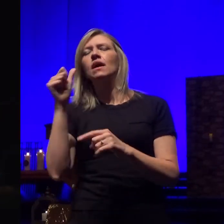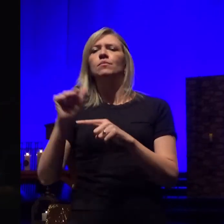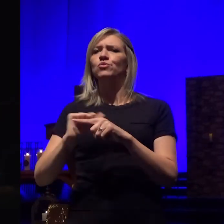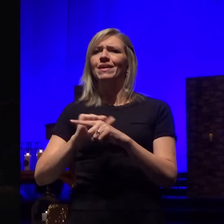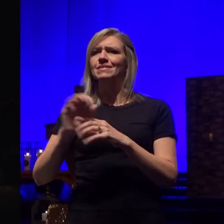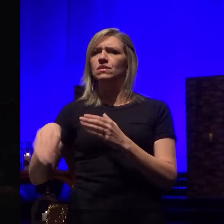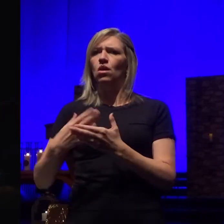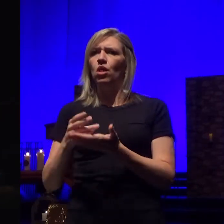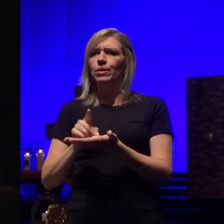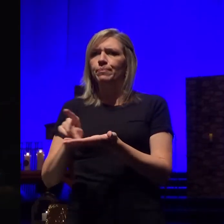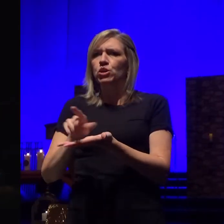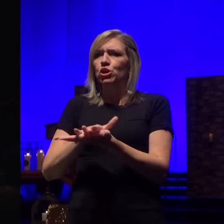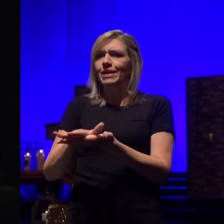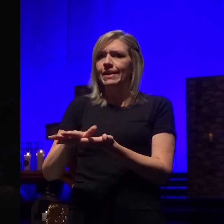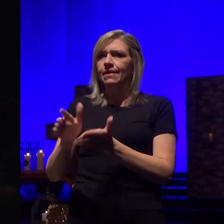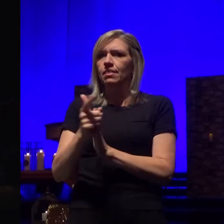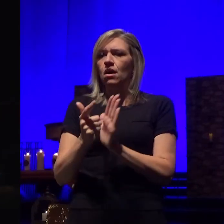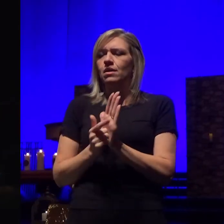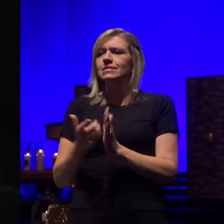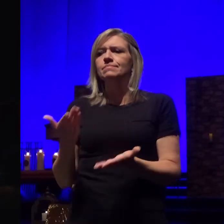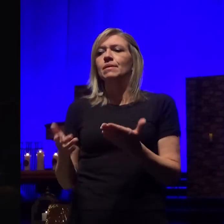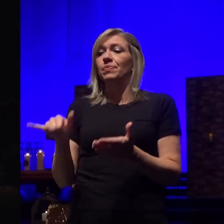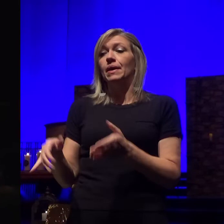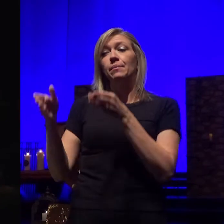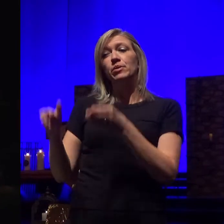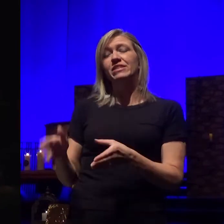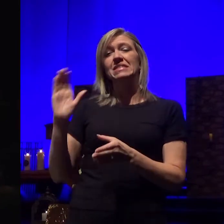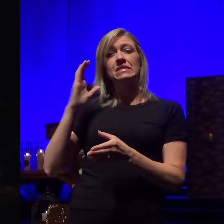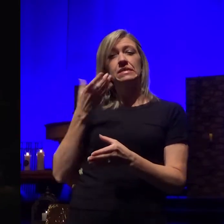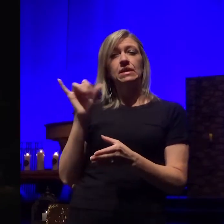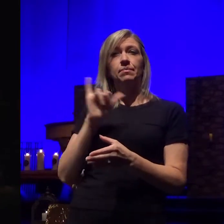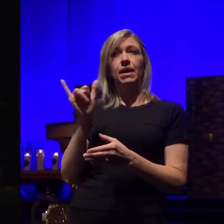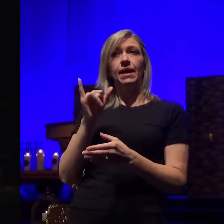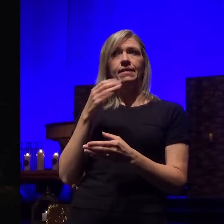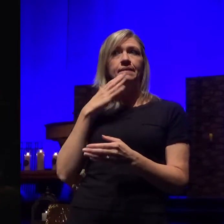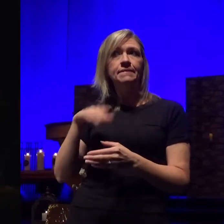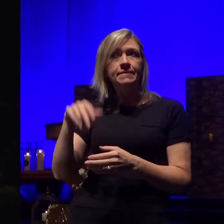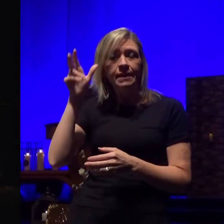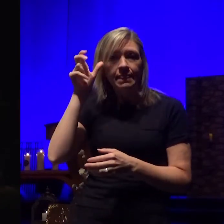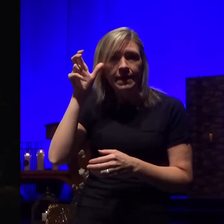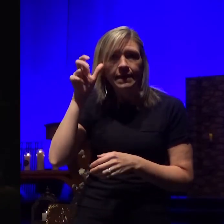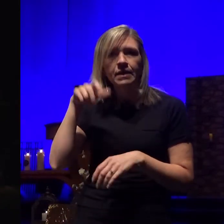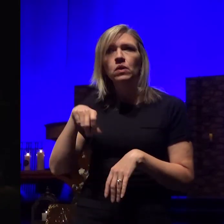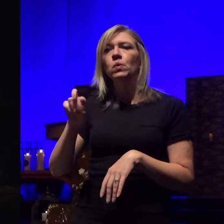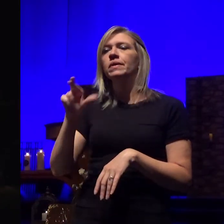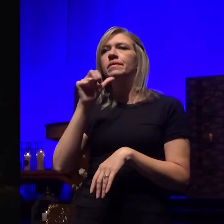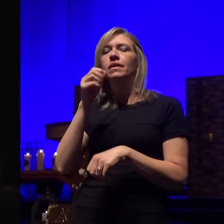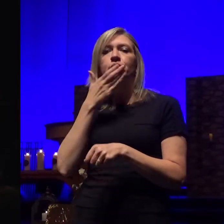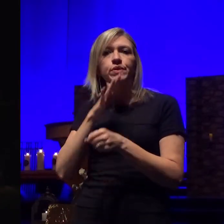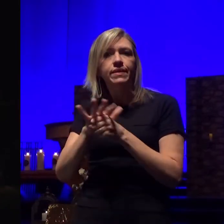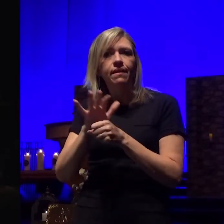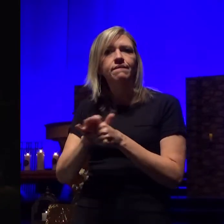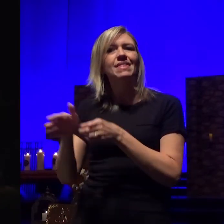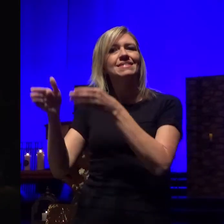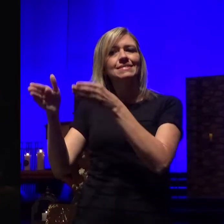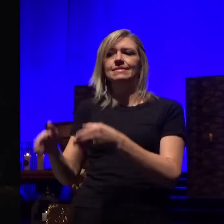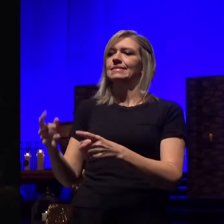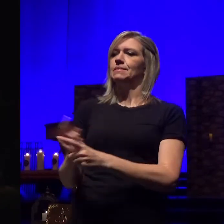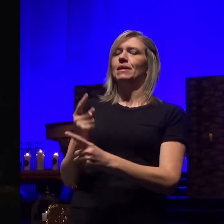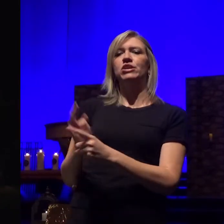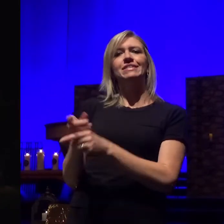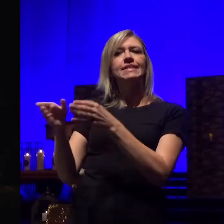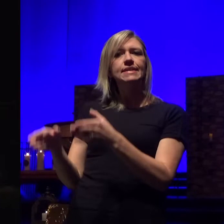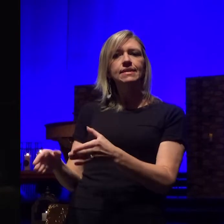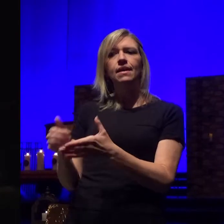regular purity laws, someone who might be seen generally in the story to be a villain or not good enough. It's the